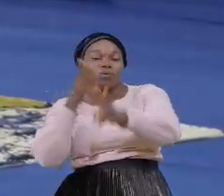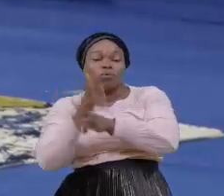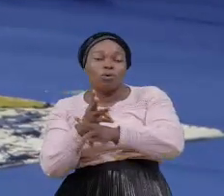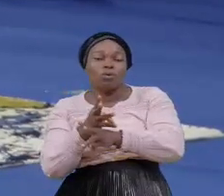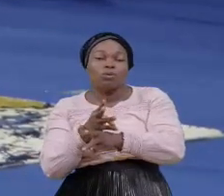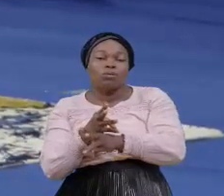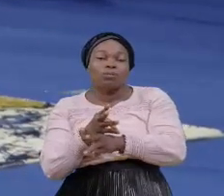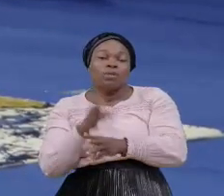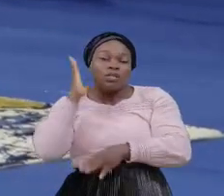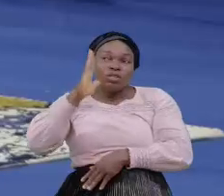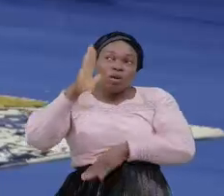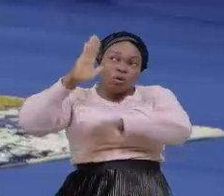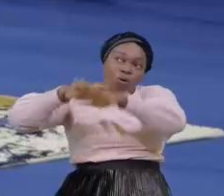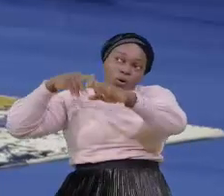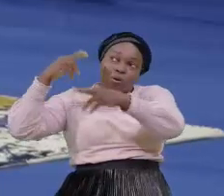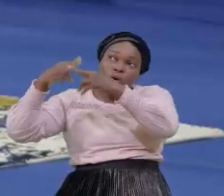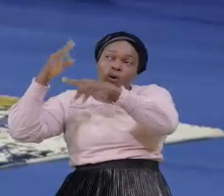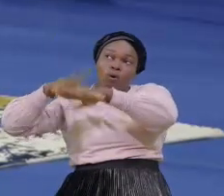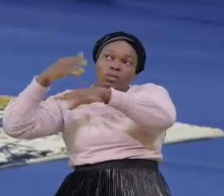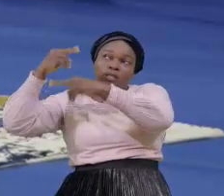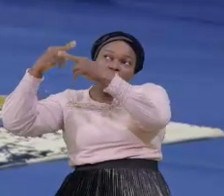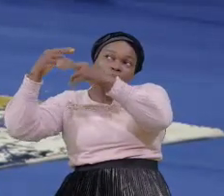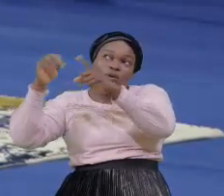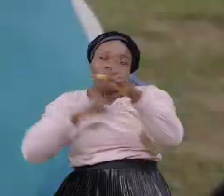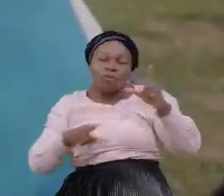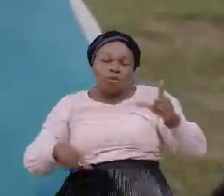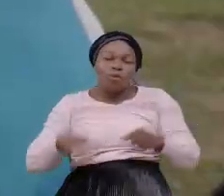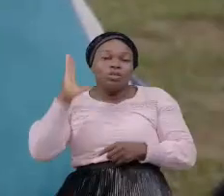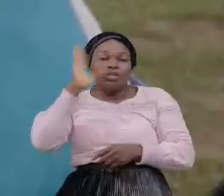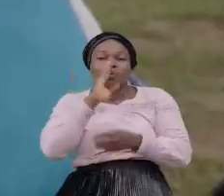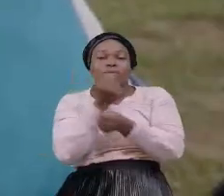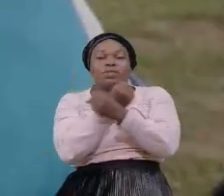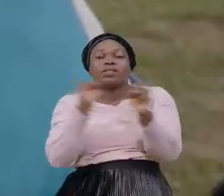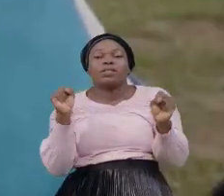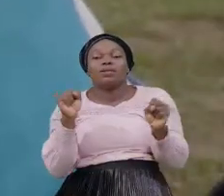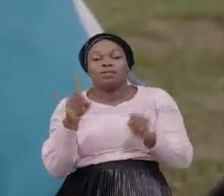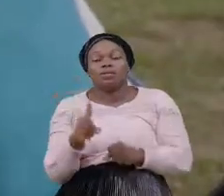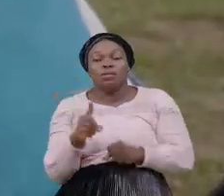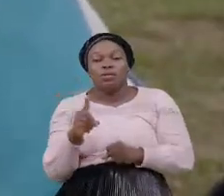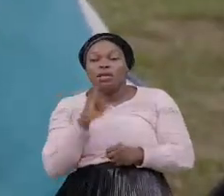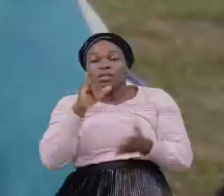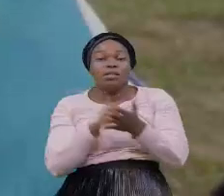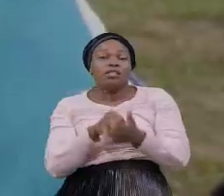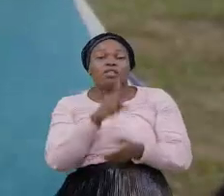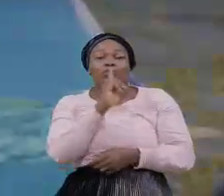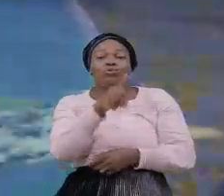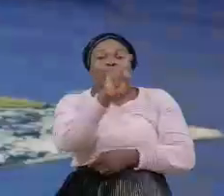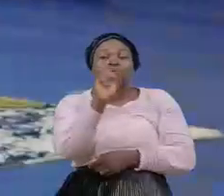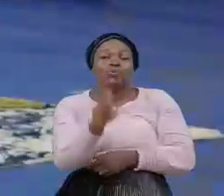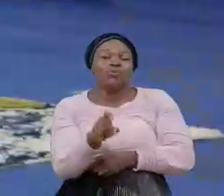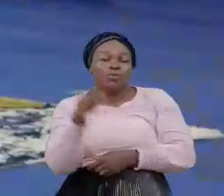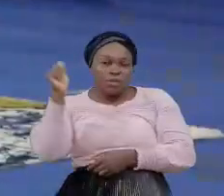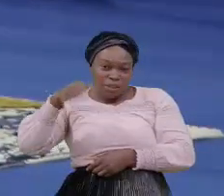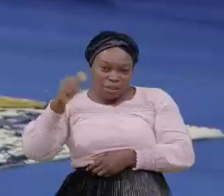shall call on the name of the Lord shall be saved. Is that true? Ye shall know the truth, and